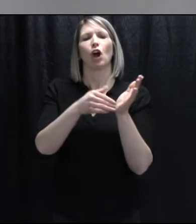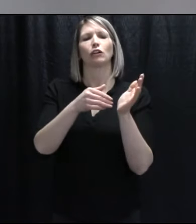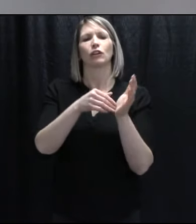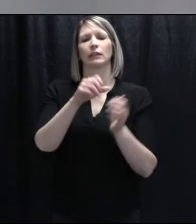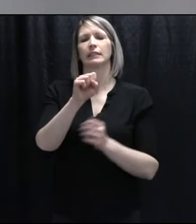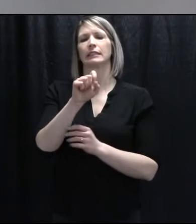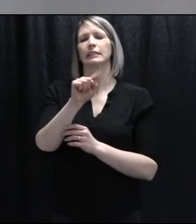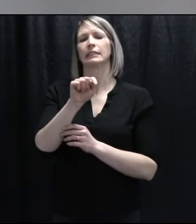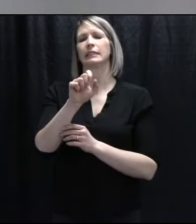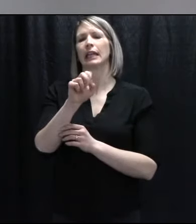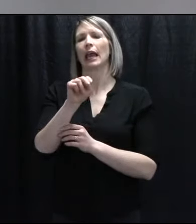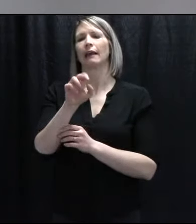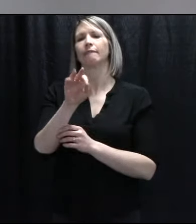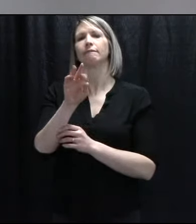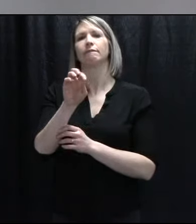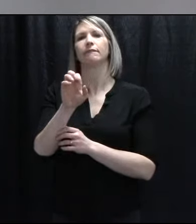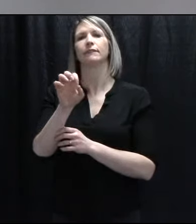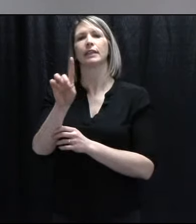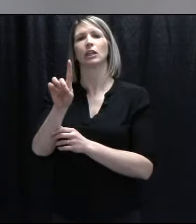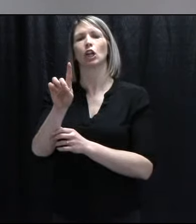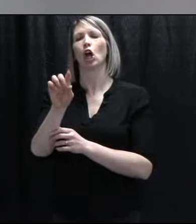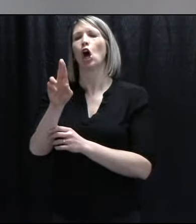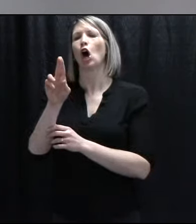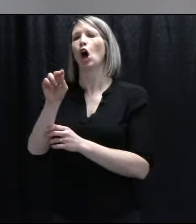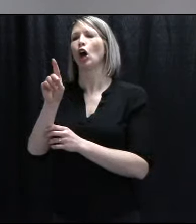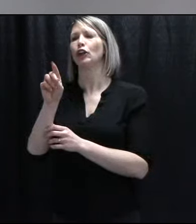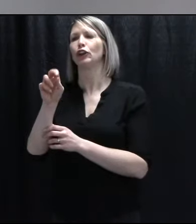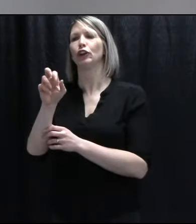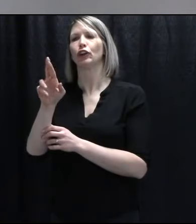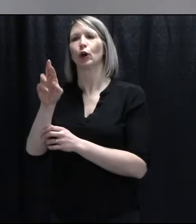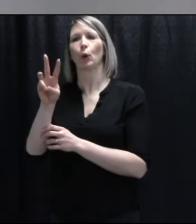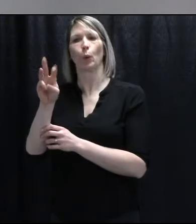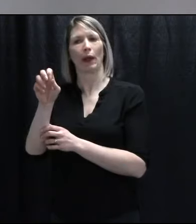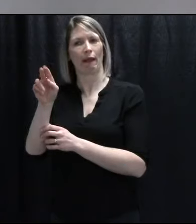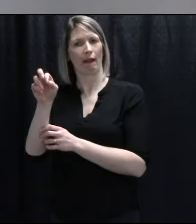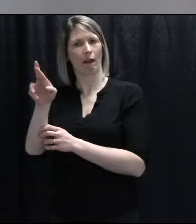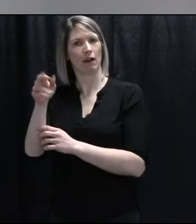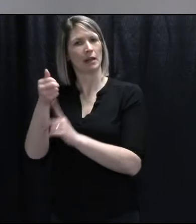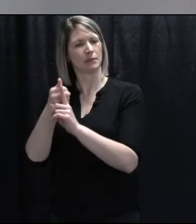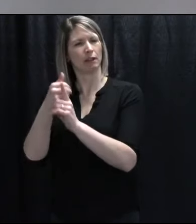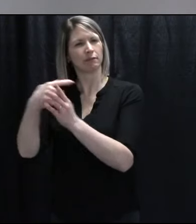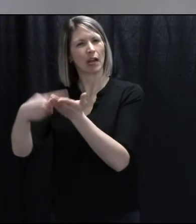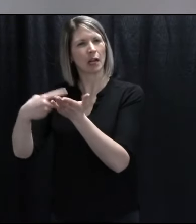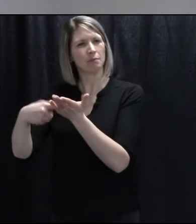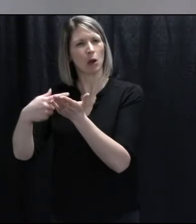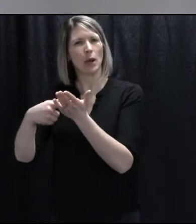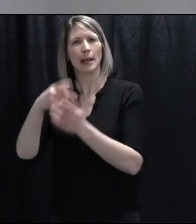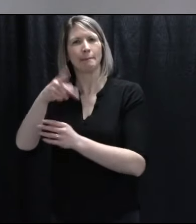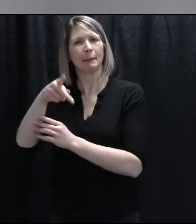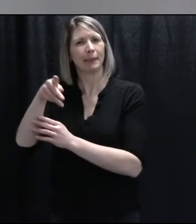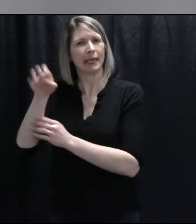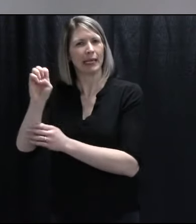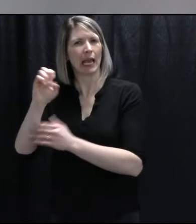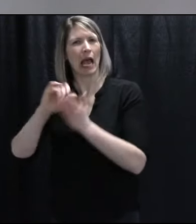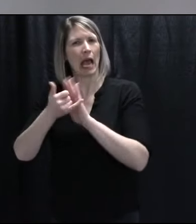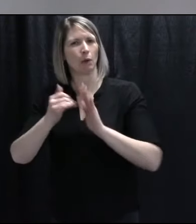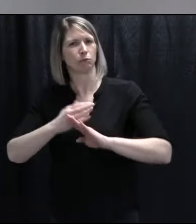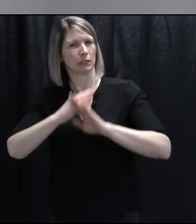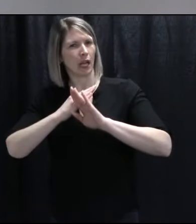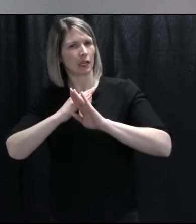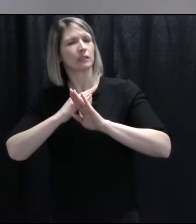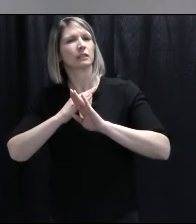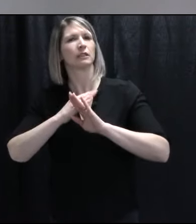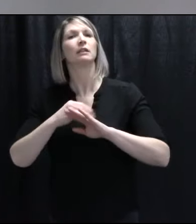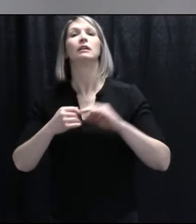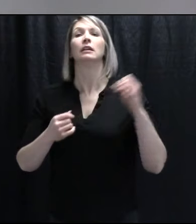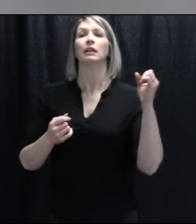the specification, and that's the real crucial thing, is always welcome. we've been working with